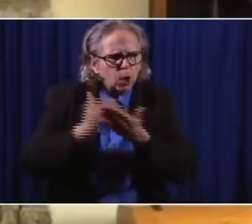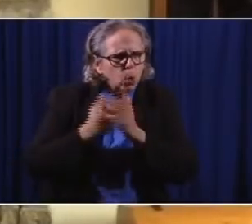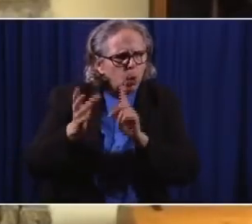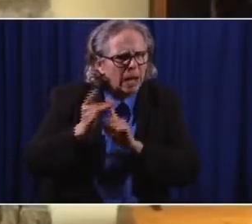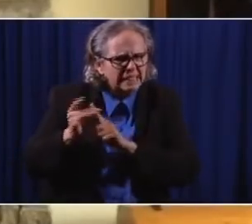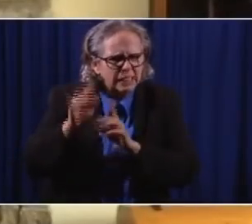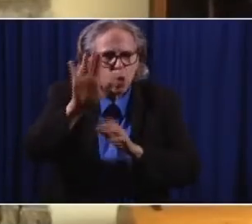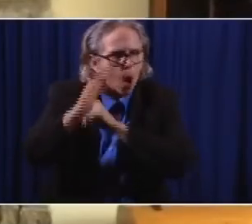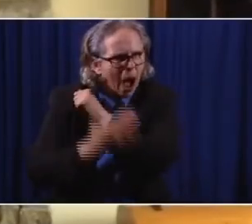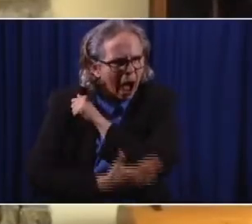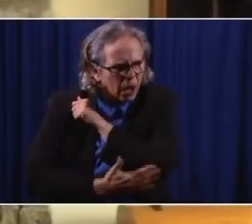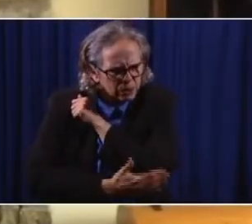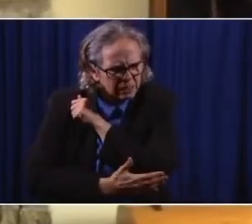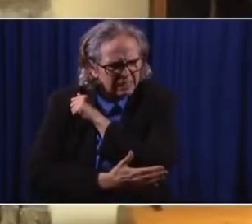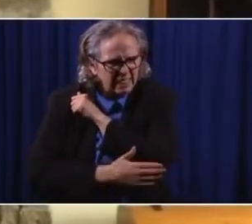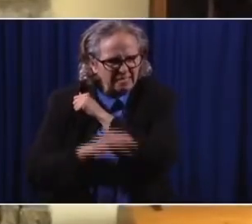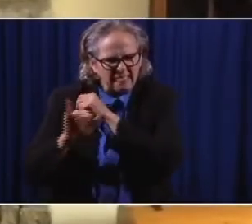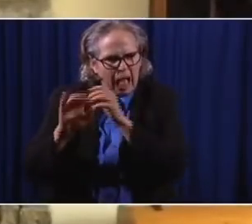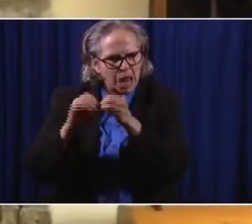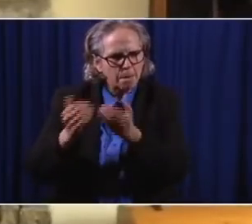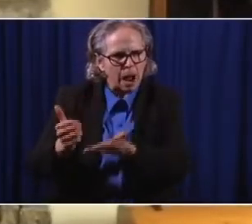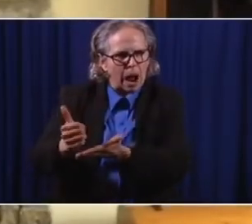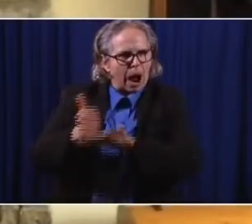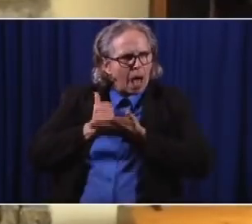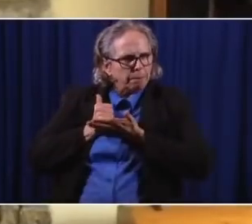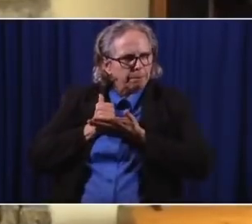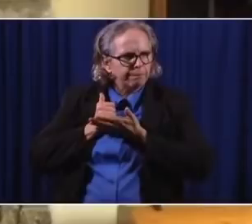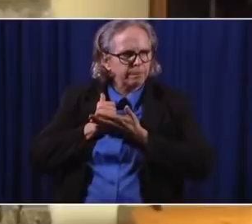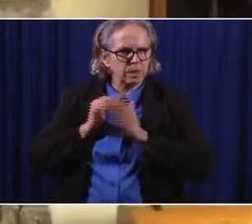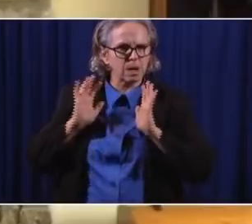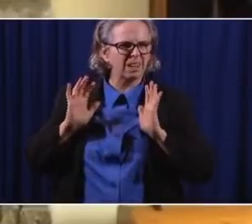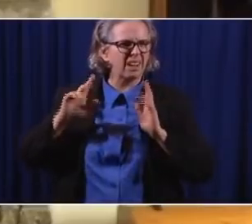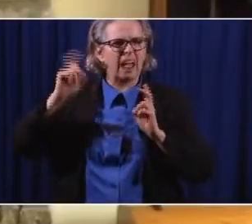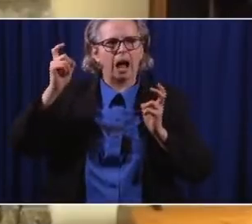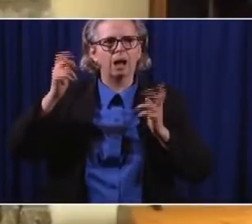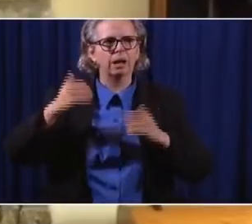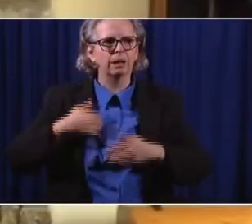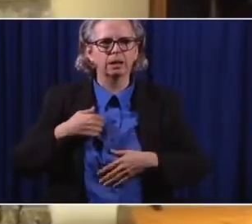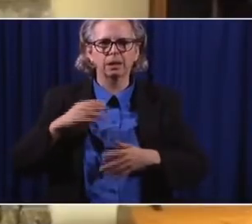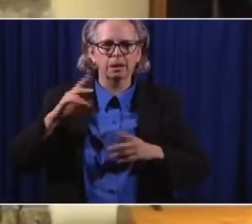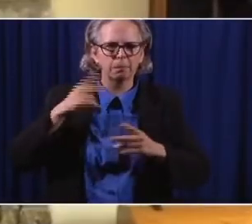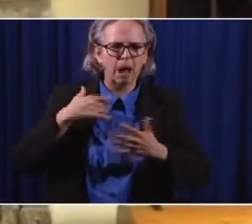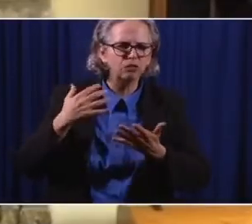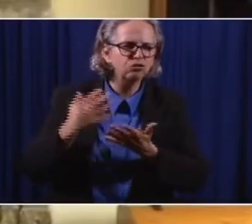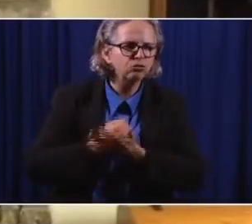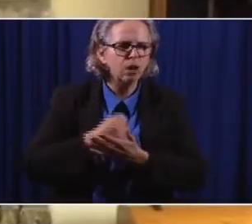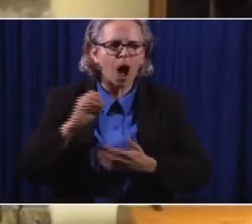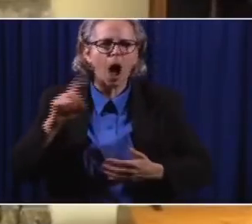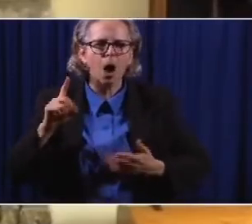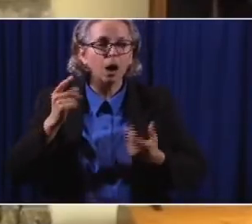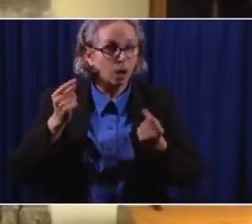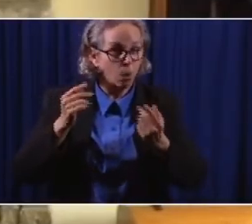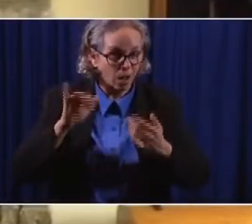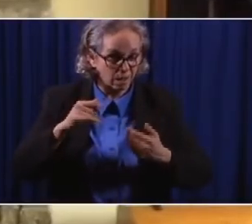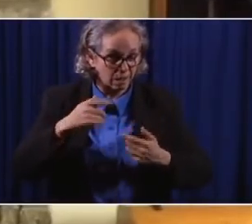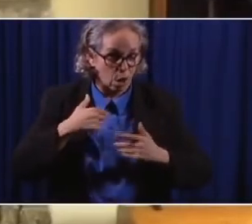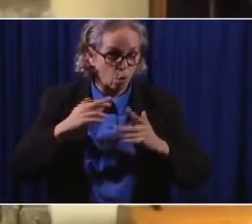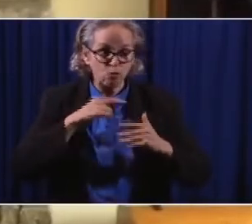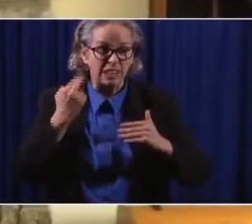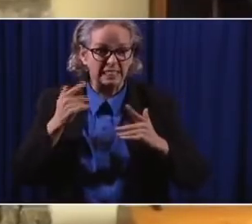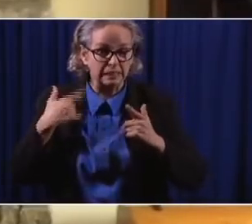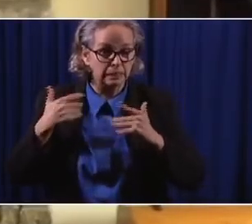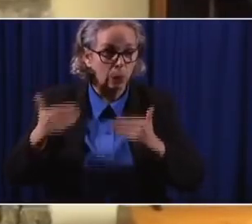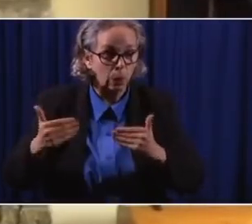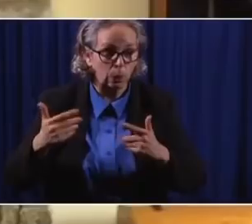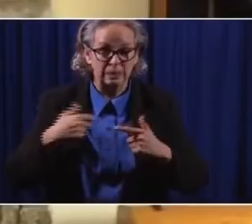really kind of tells you what your odds are of running into somebody who's got it. And that's kind of the way I would look at